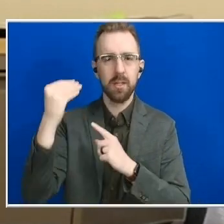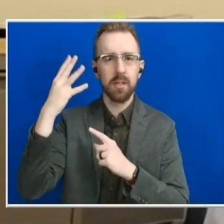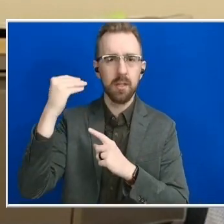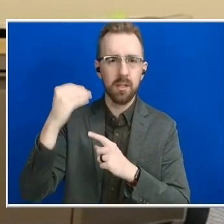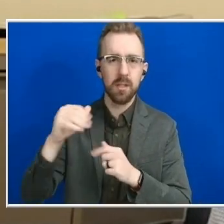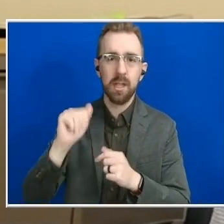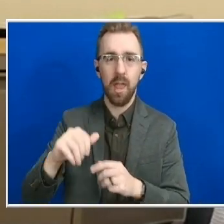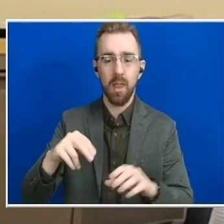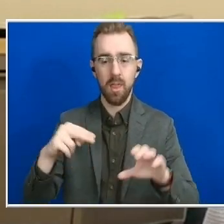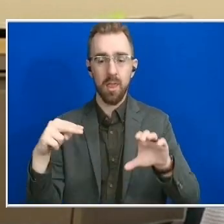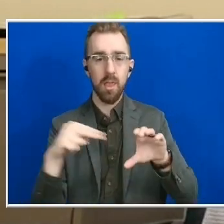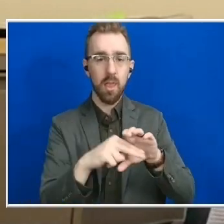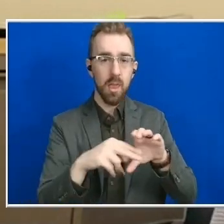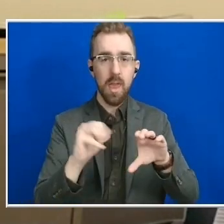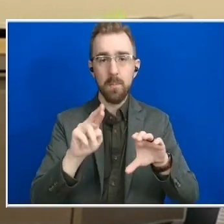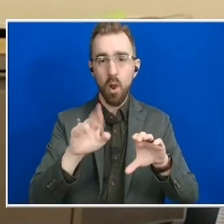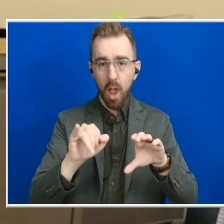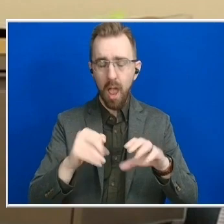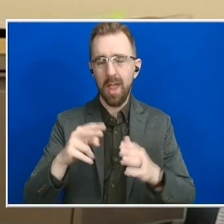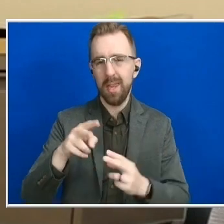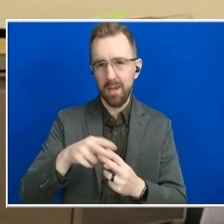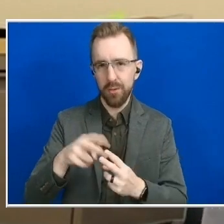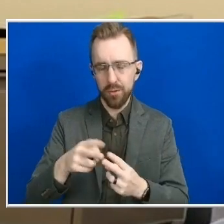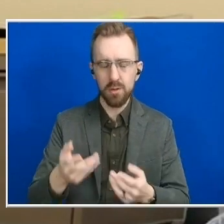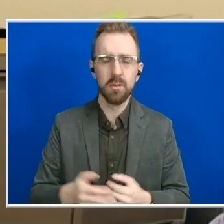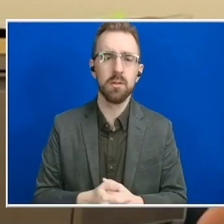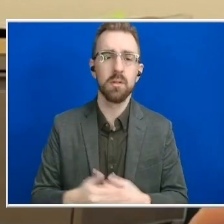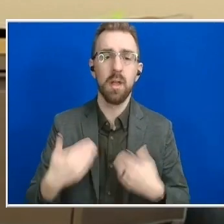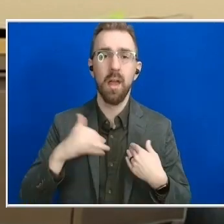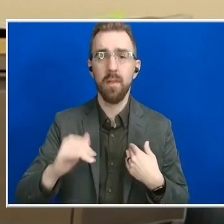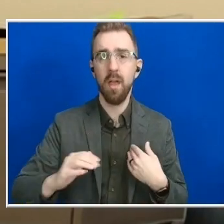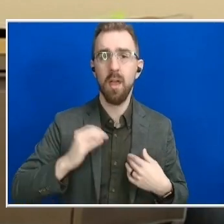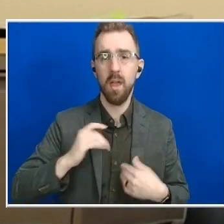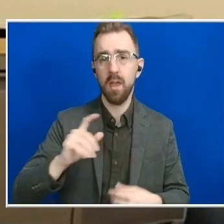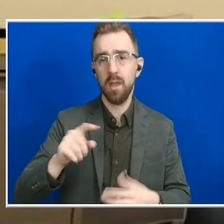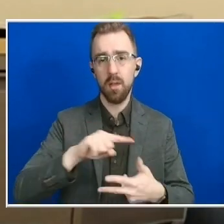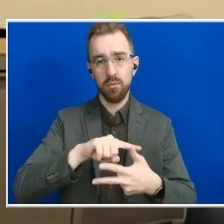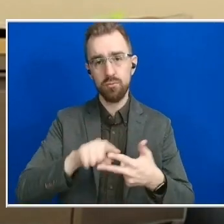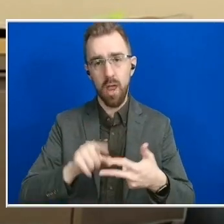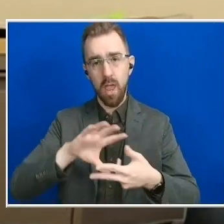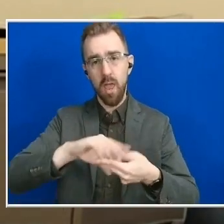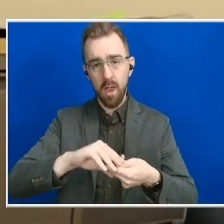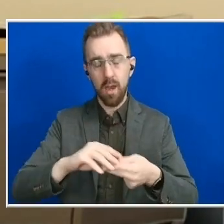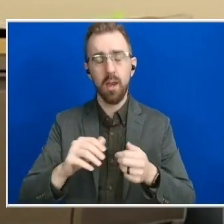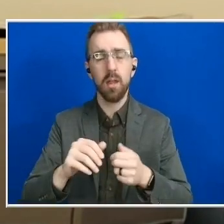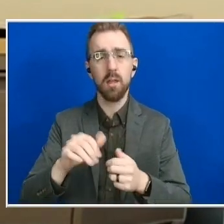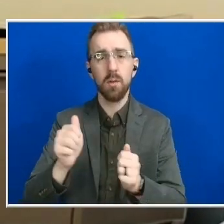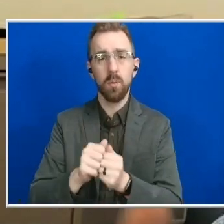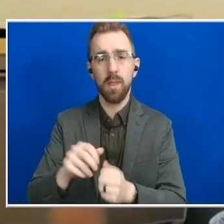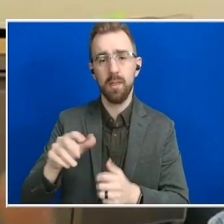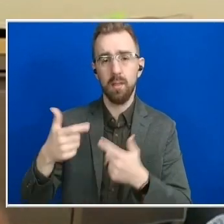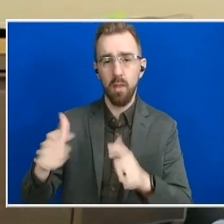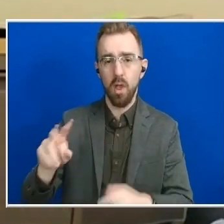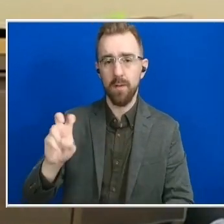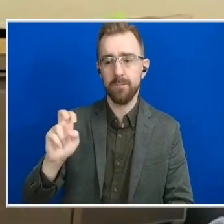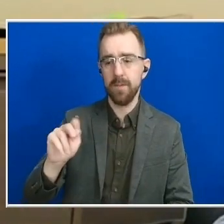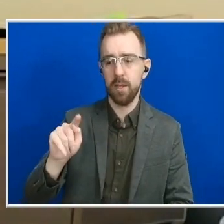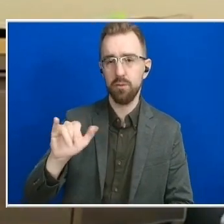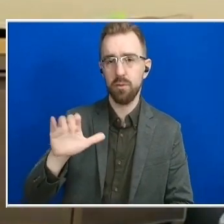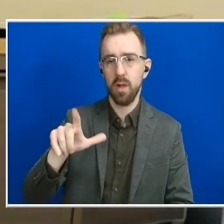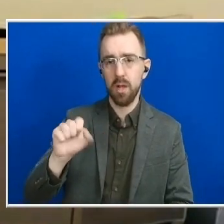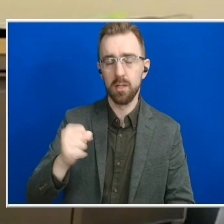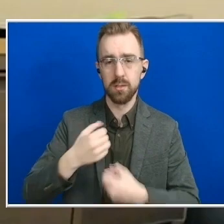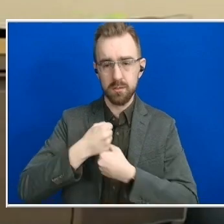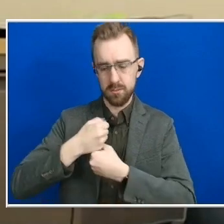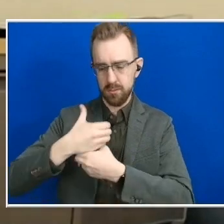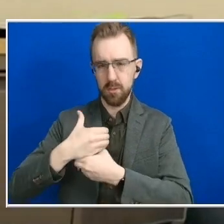scan or an MRI. If you have that classical triad with enlarged ventricles, then the next step would be to do some kind